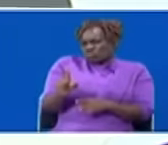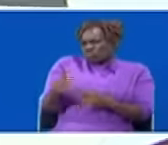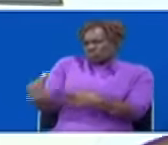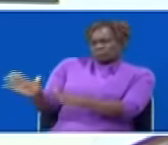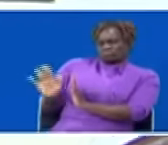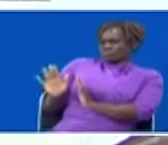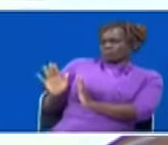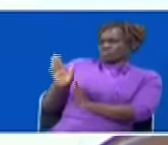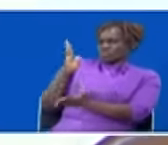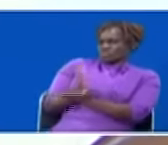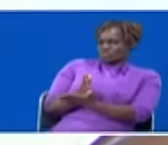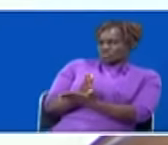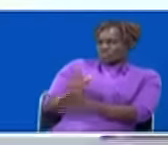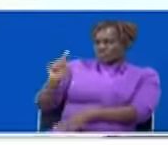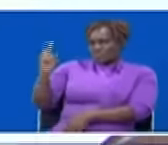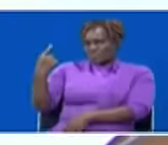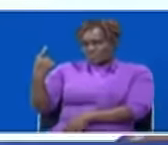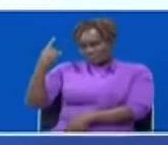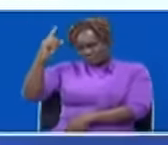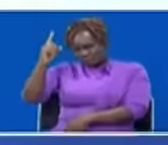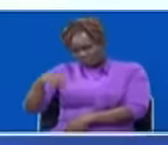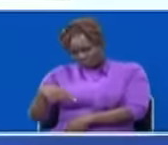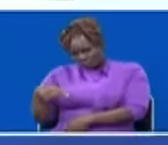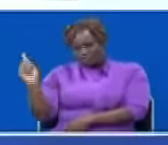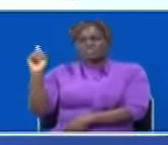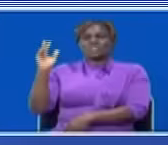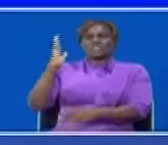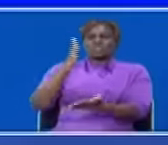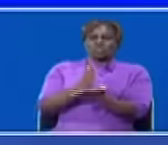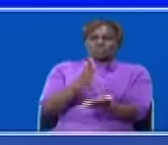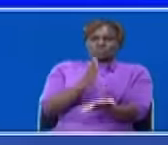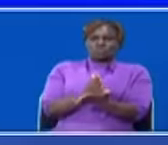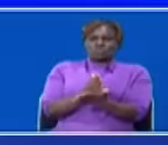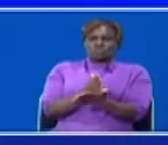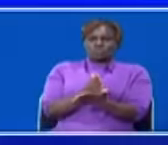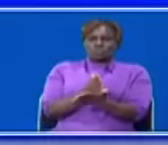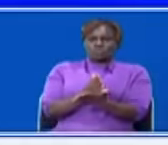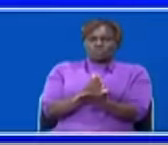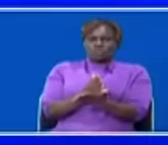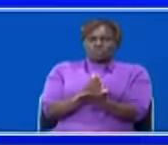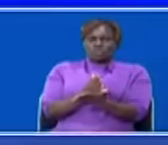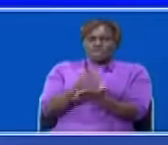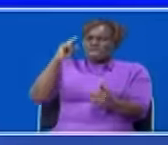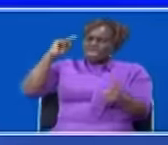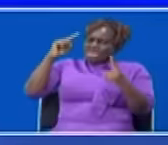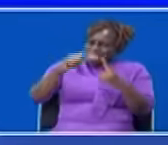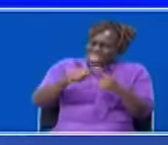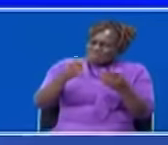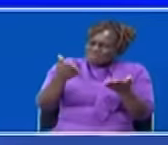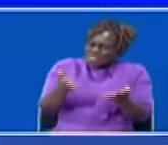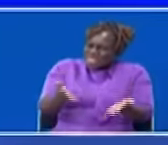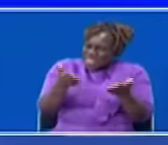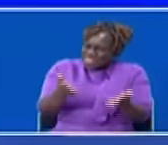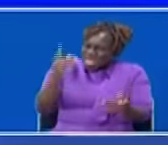sidelined. Is that the case? Yeah, first of all, let me correct an impression, because, yeah. I mean, it has been there has been a deliberate attempt